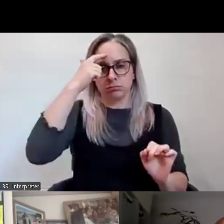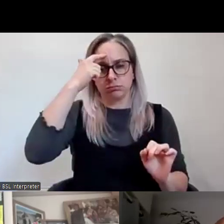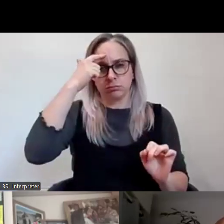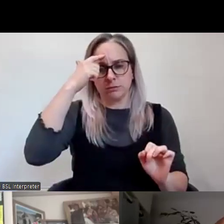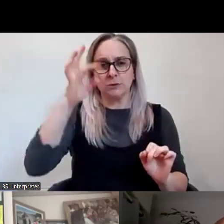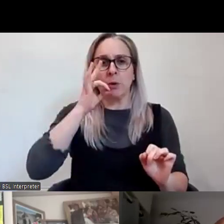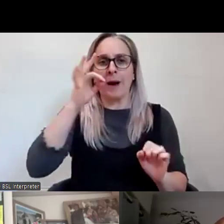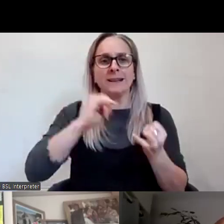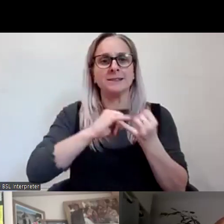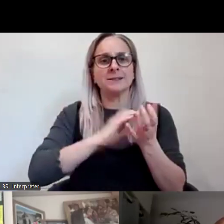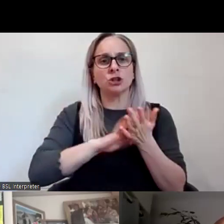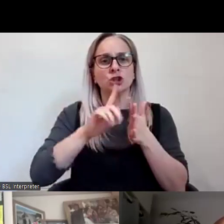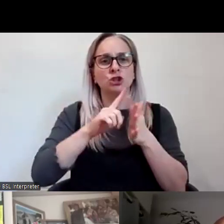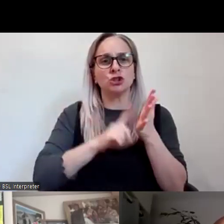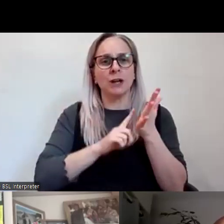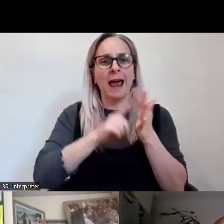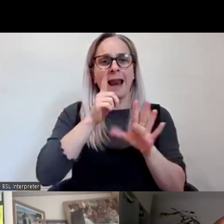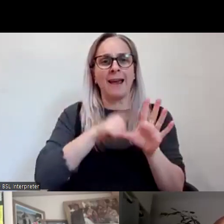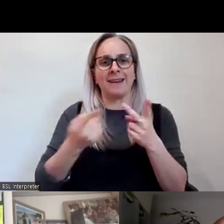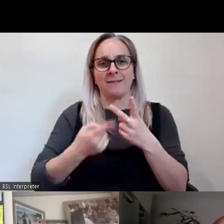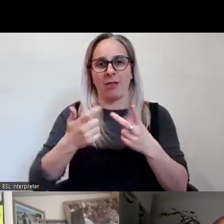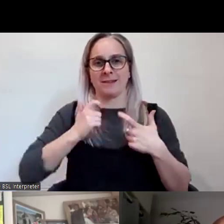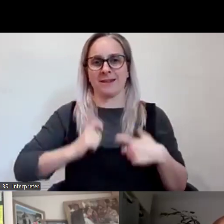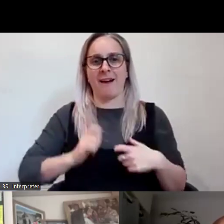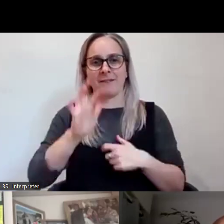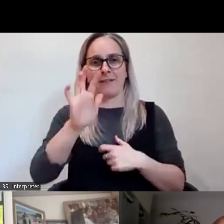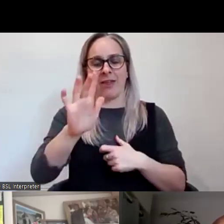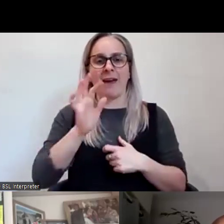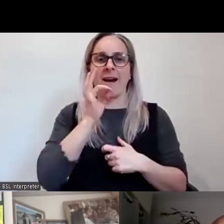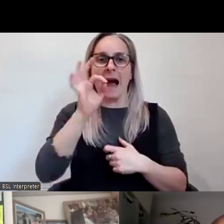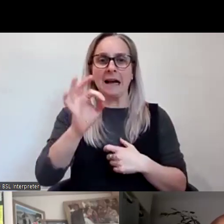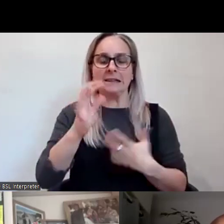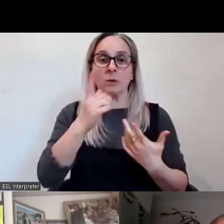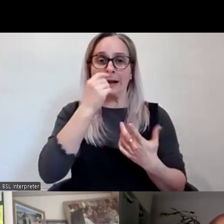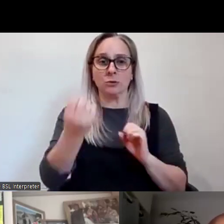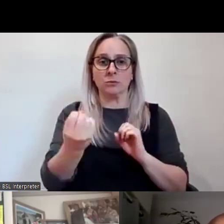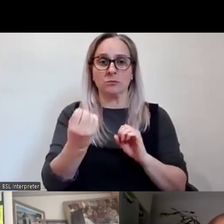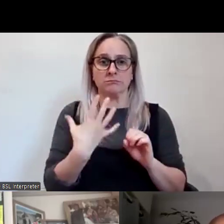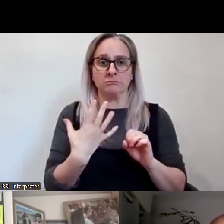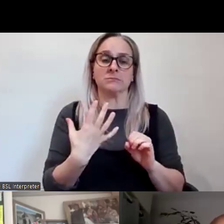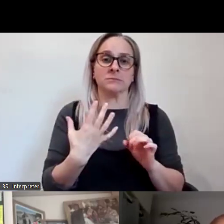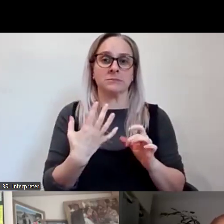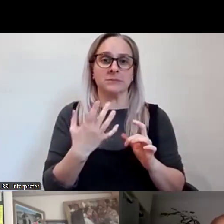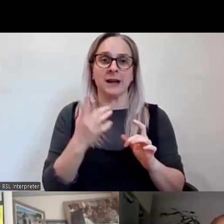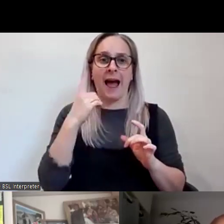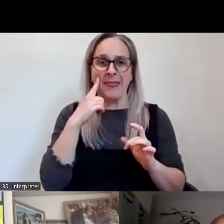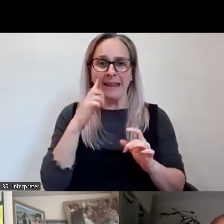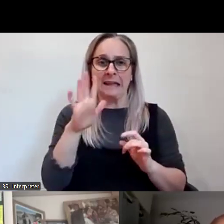you've got the guide open, could you tell me or paste in the chat for me? I think it's around